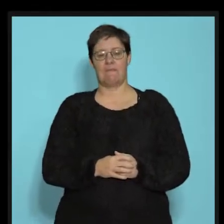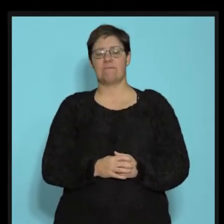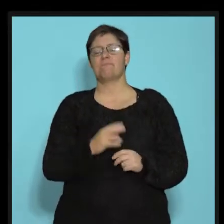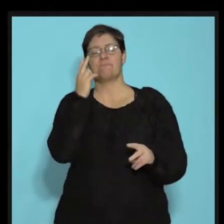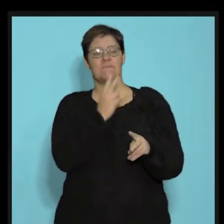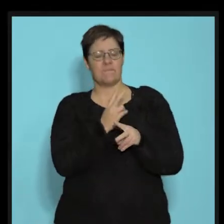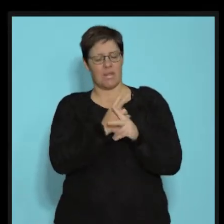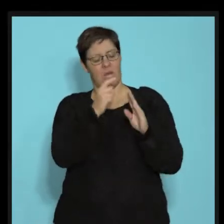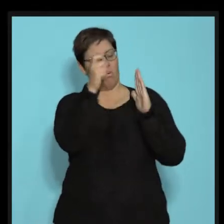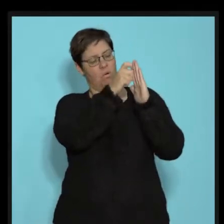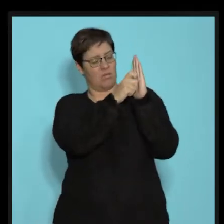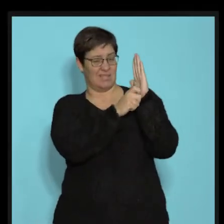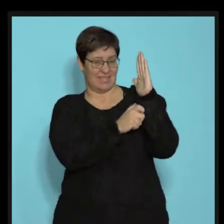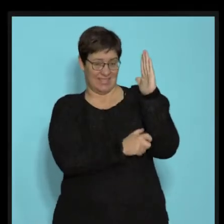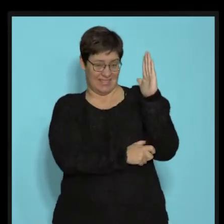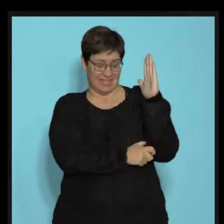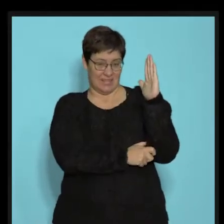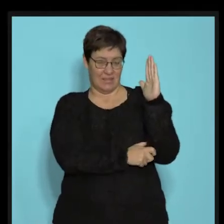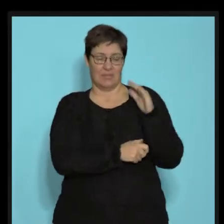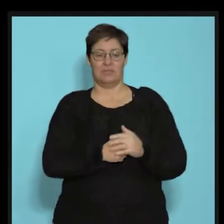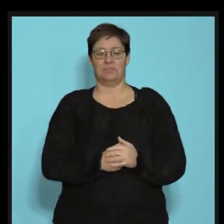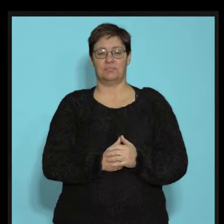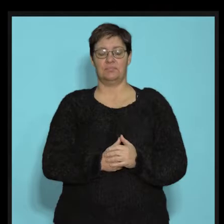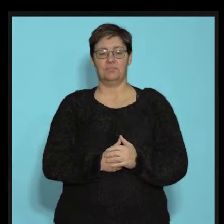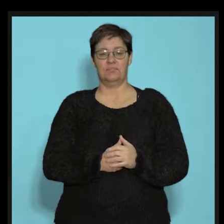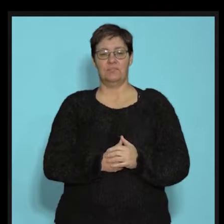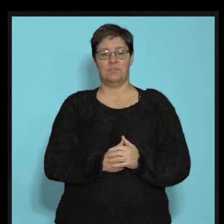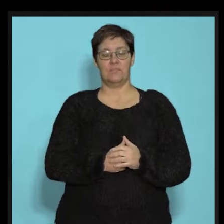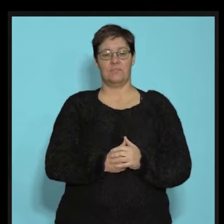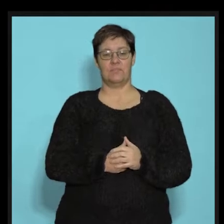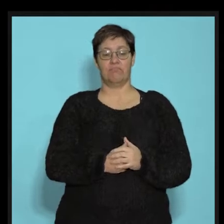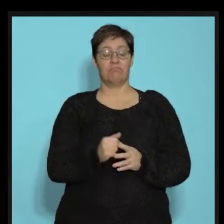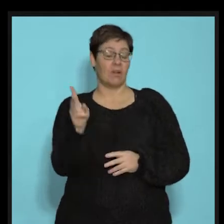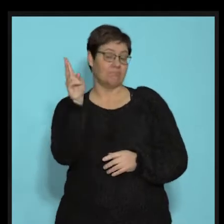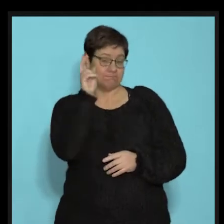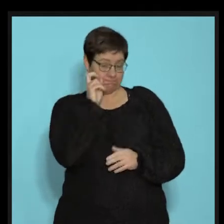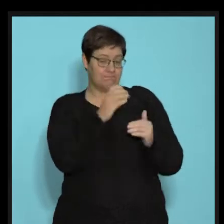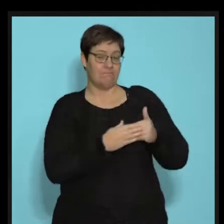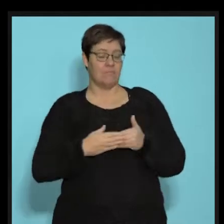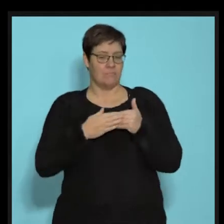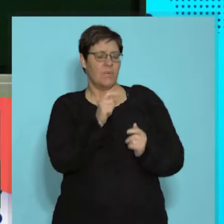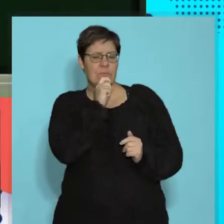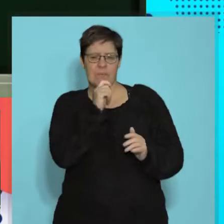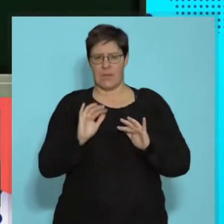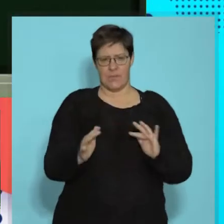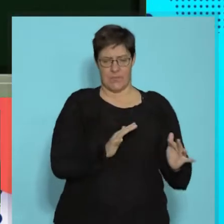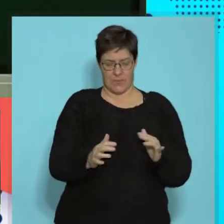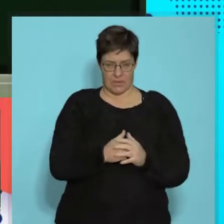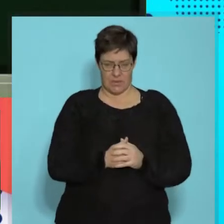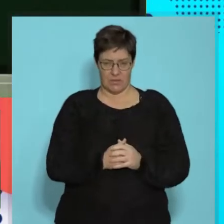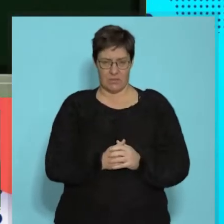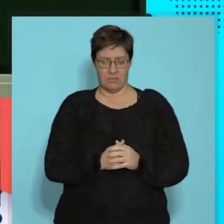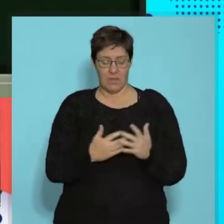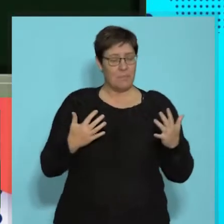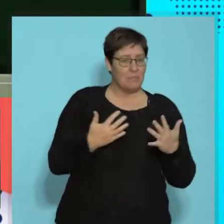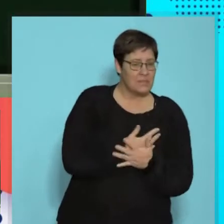Okay, again, as I said, there's going to be quite a few new terms that are going to pop up. Listen carefully. How do I use them?